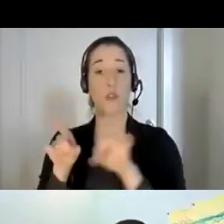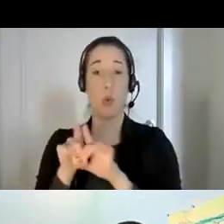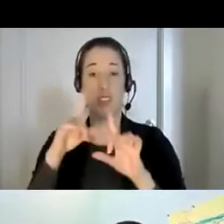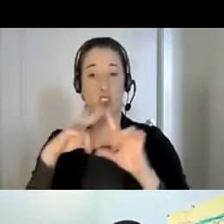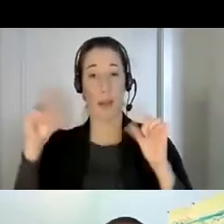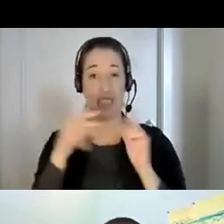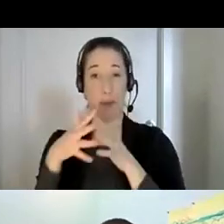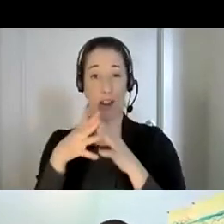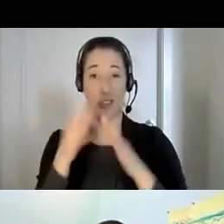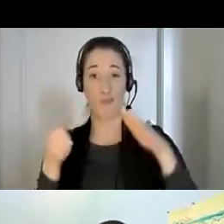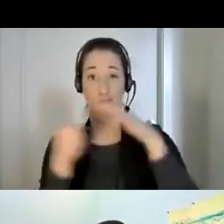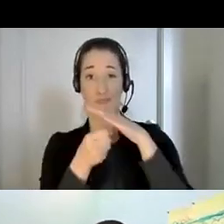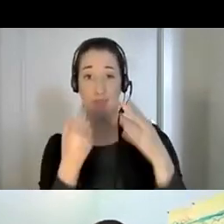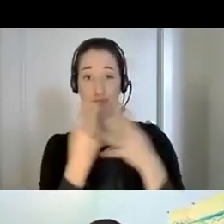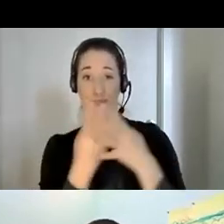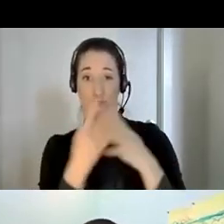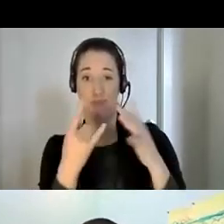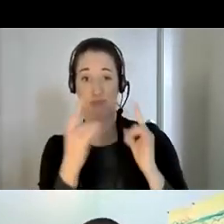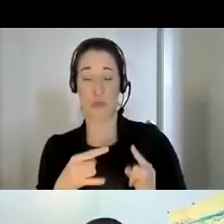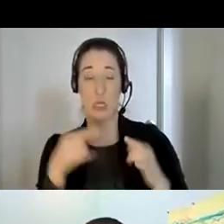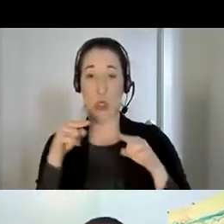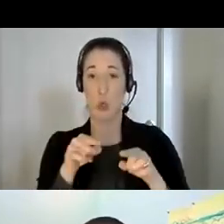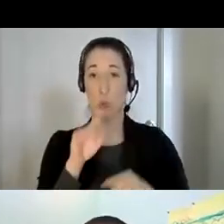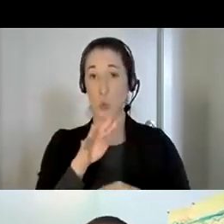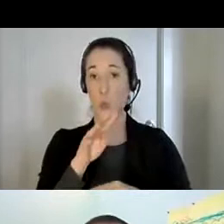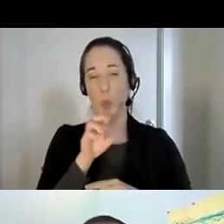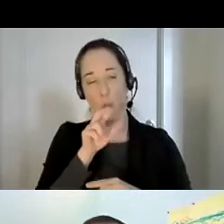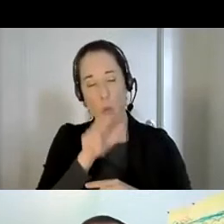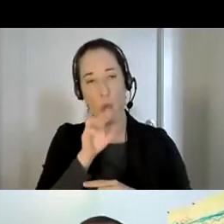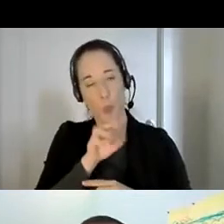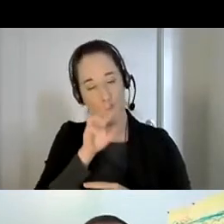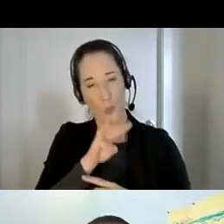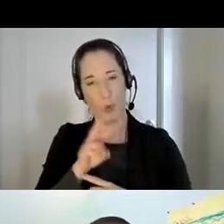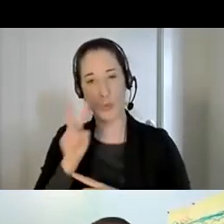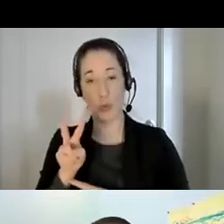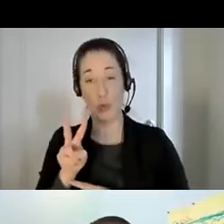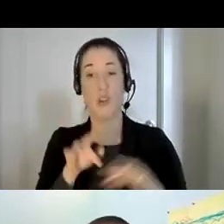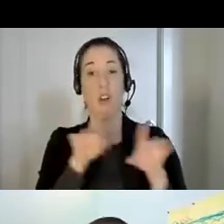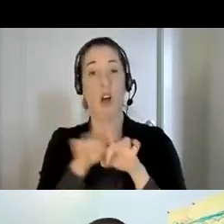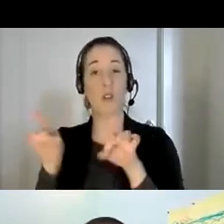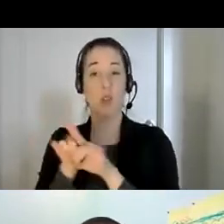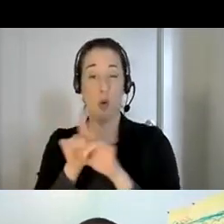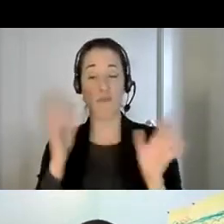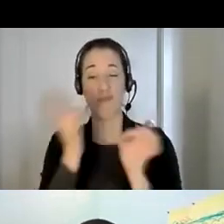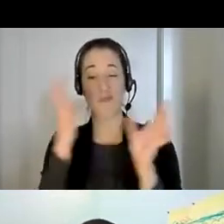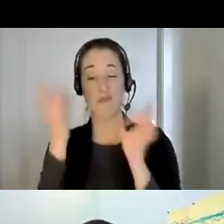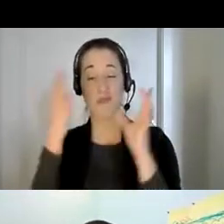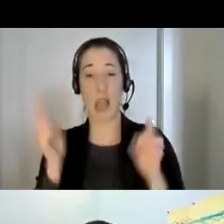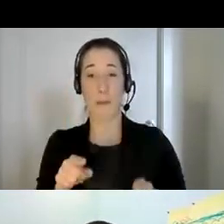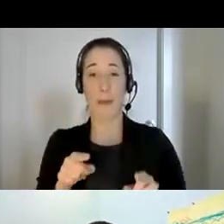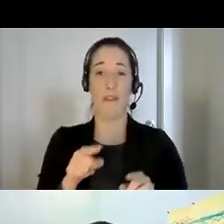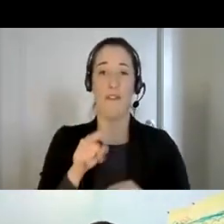to the imperialist wars in the Philippines, Cambodia, Vietnam, and Korea that killed millions of